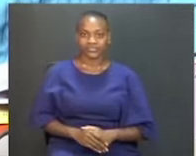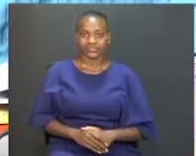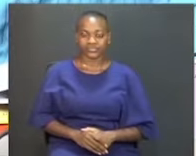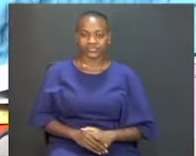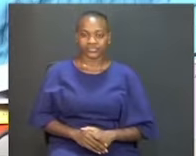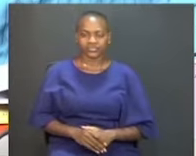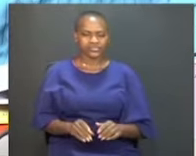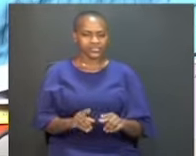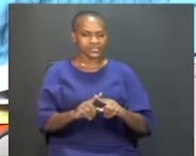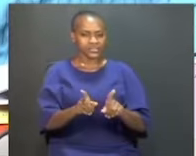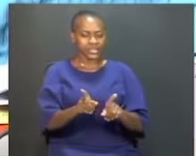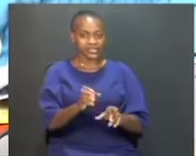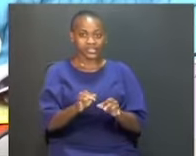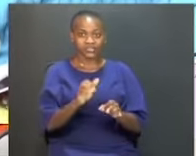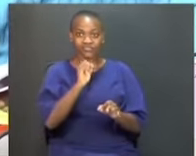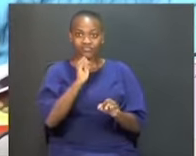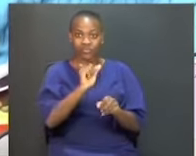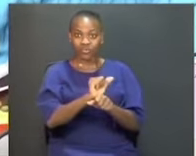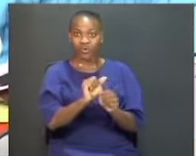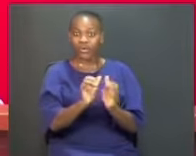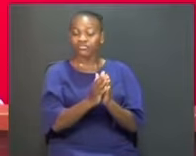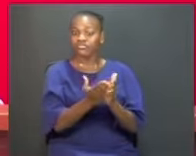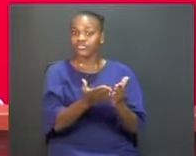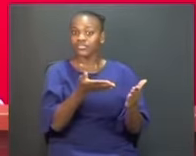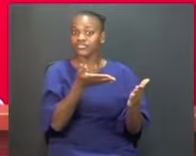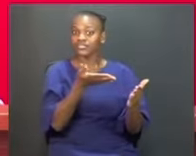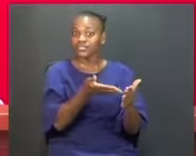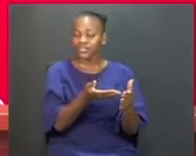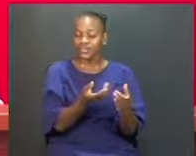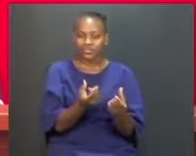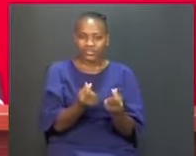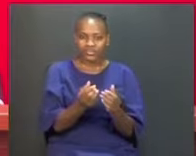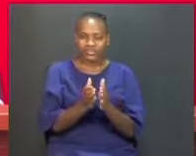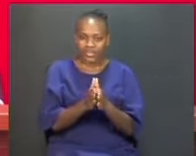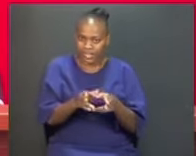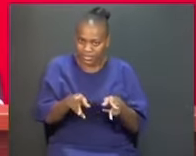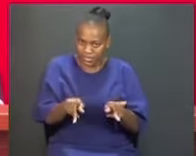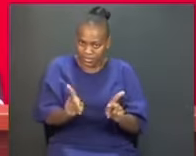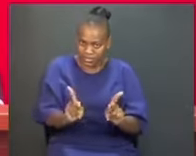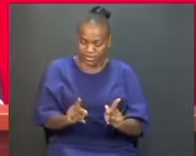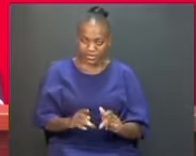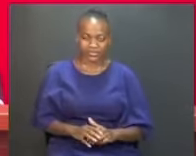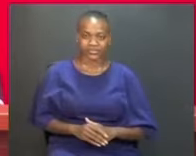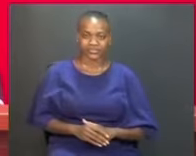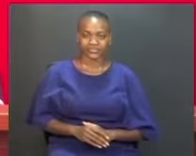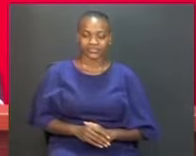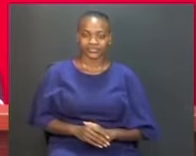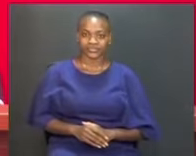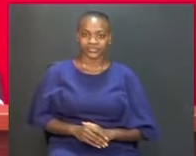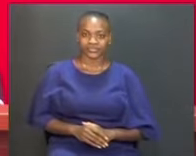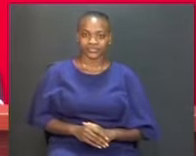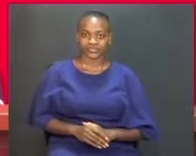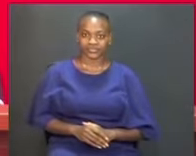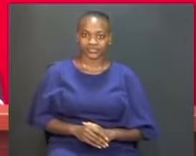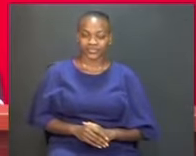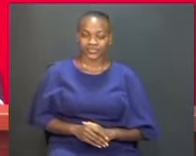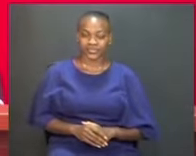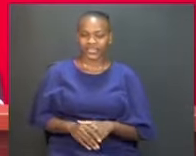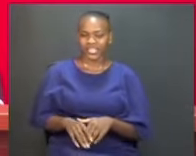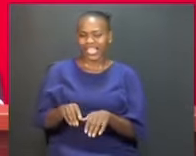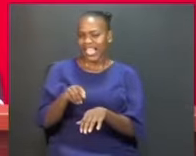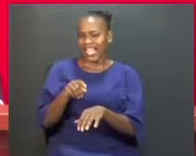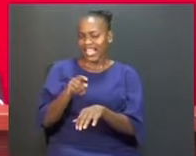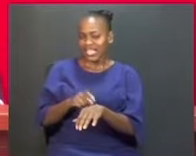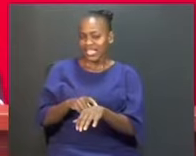But when it's not on the order paper, you have to seek leave. The timing which he